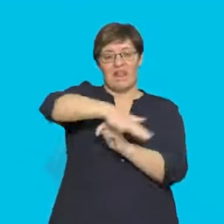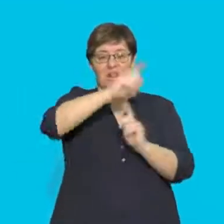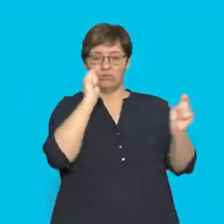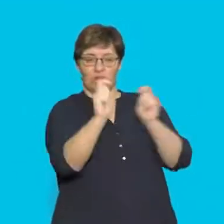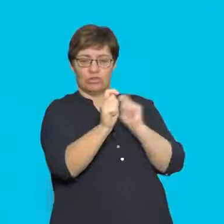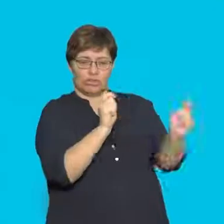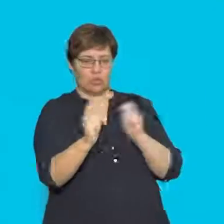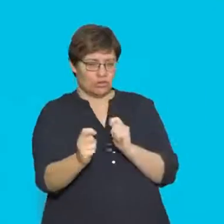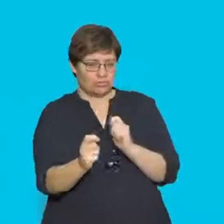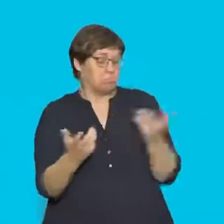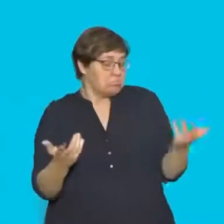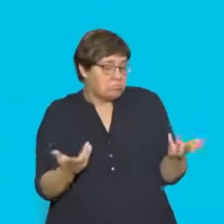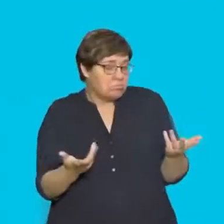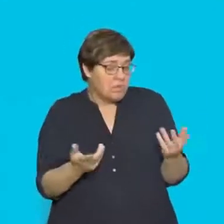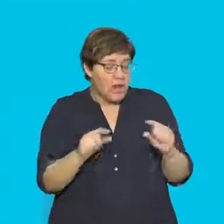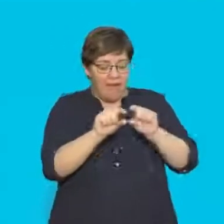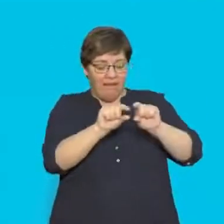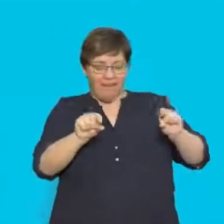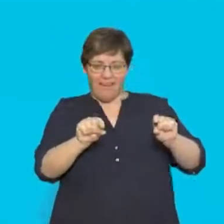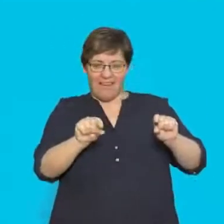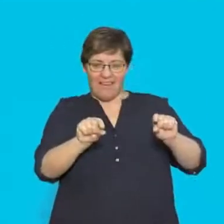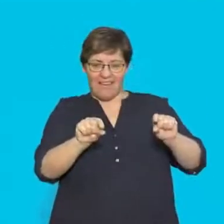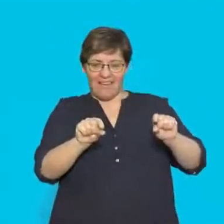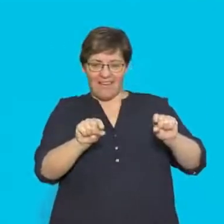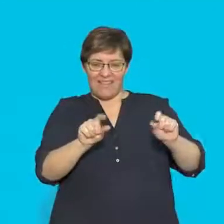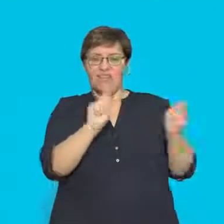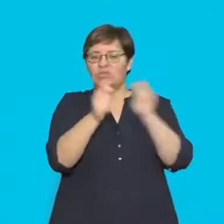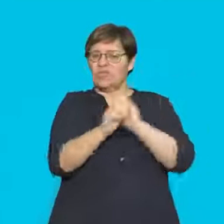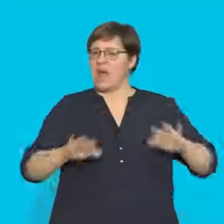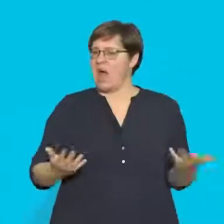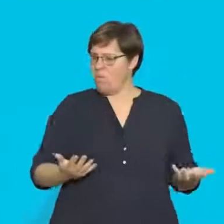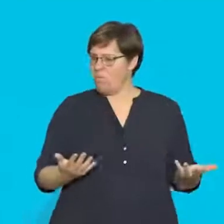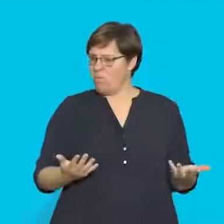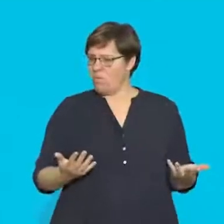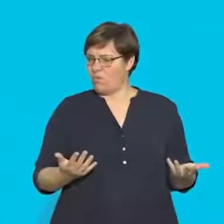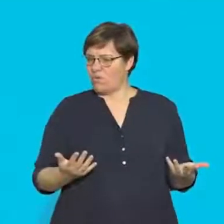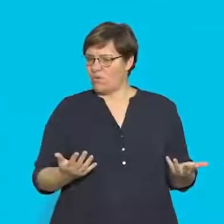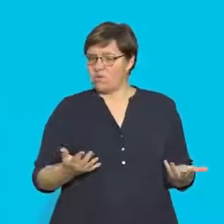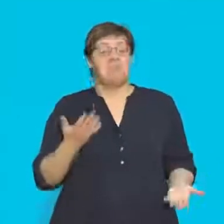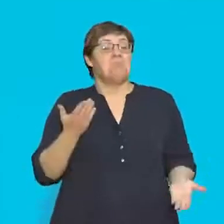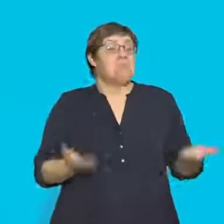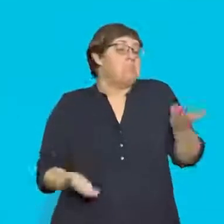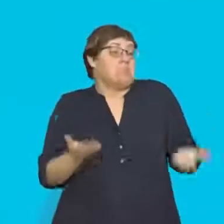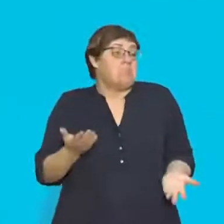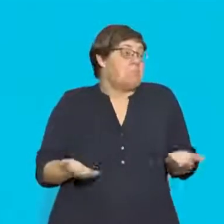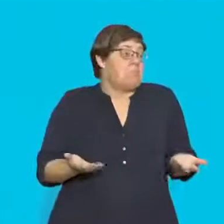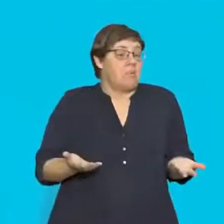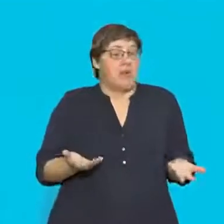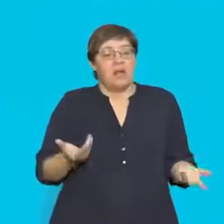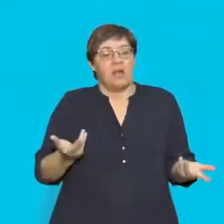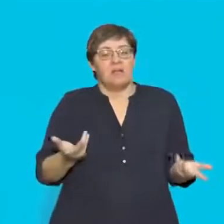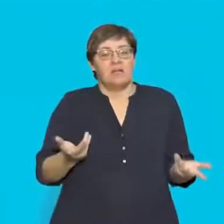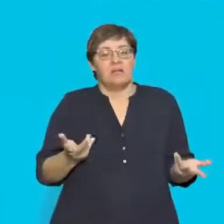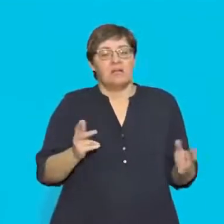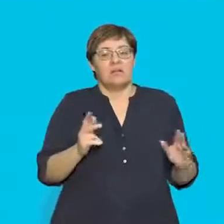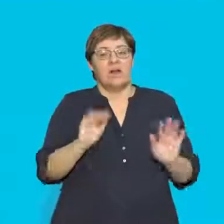field around a conductor? And how could we change it? Maybe there'd be a different sort of